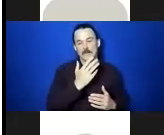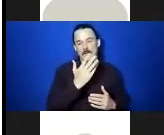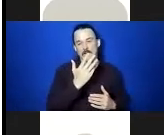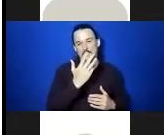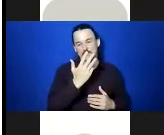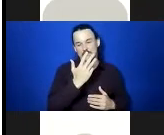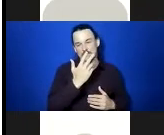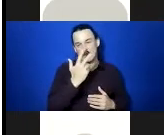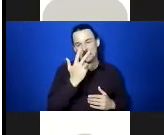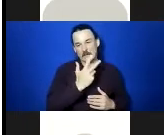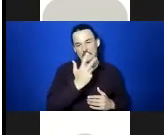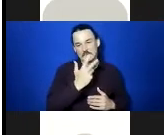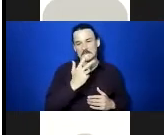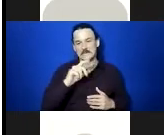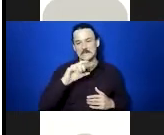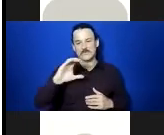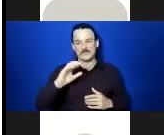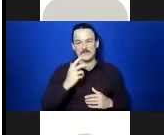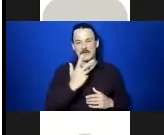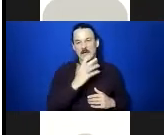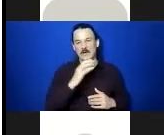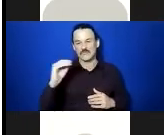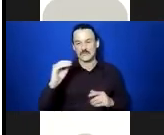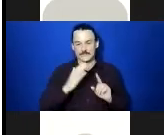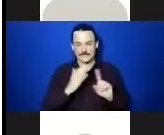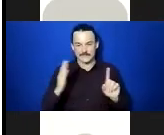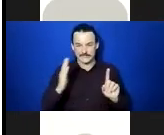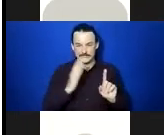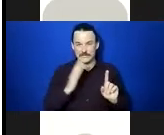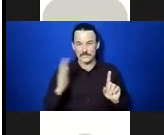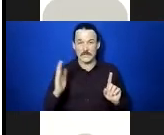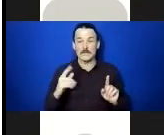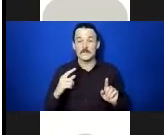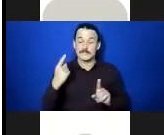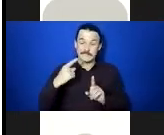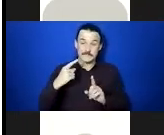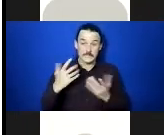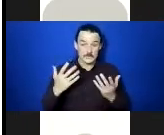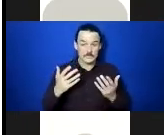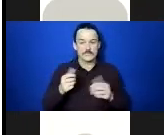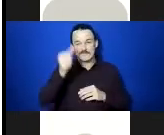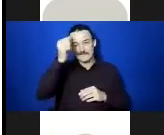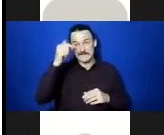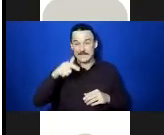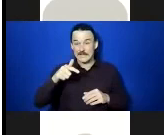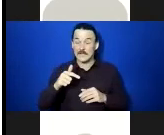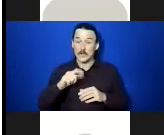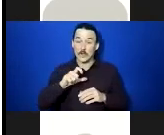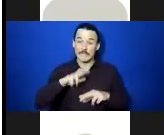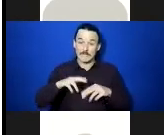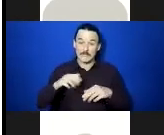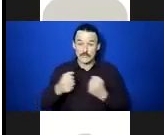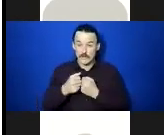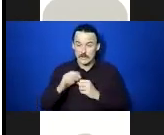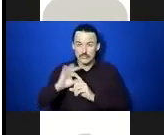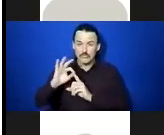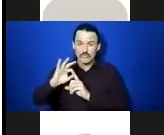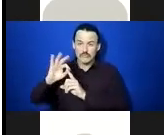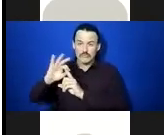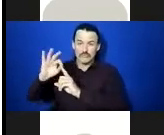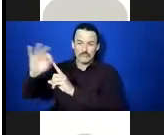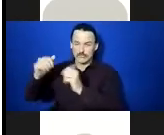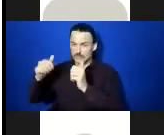case studies presented reveal that alongside this narrative of progress with chloroform, there's this narrative of its